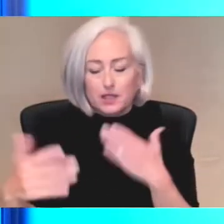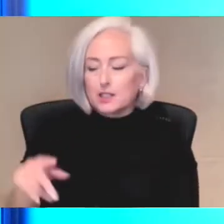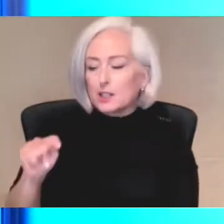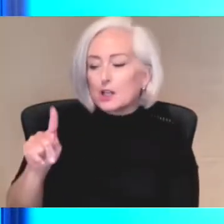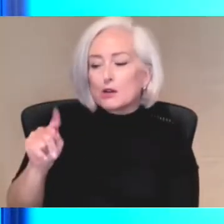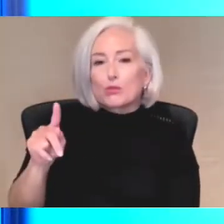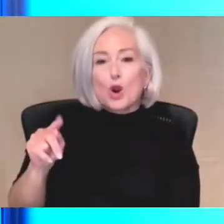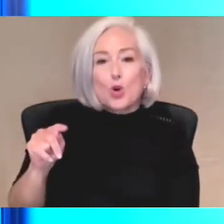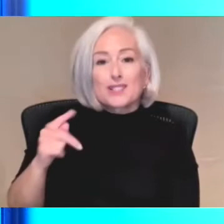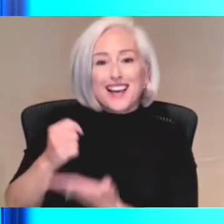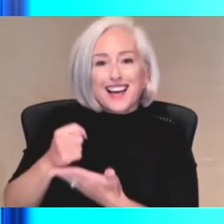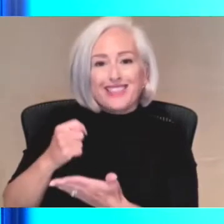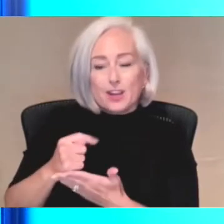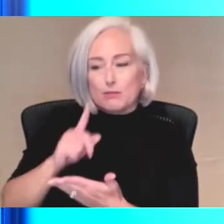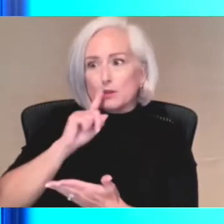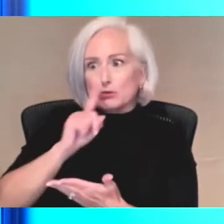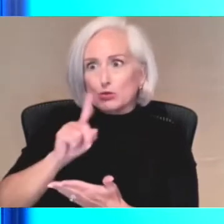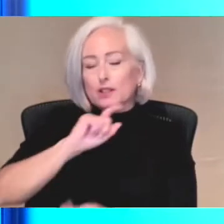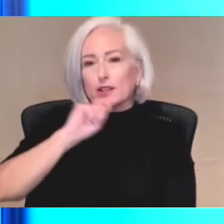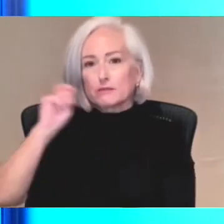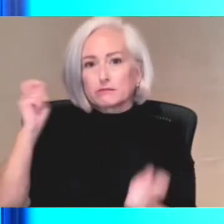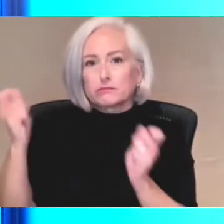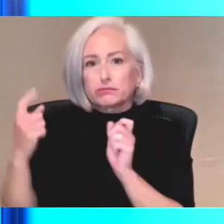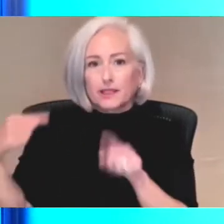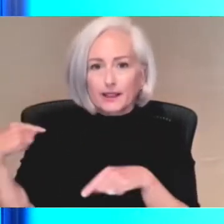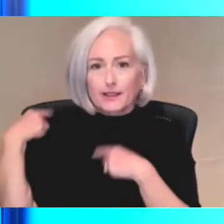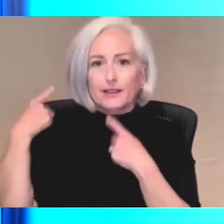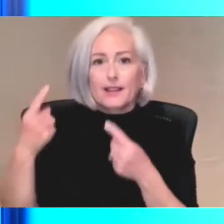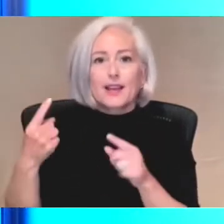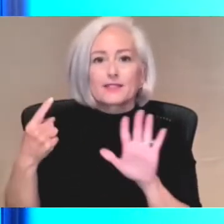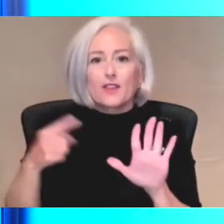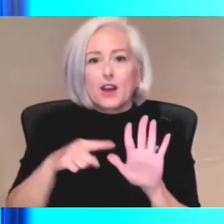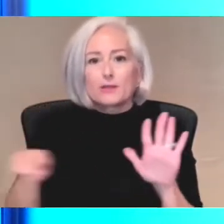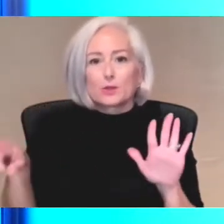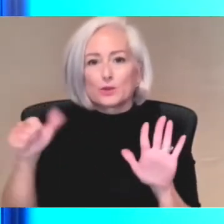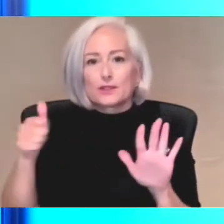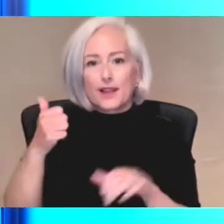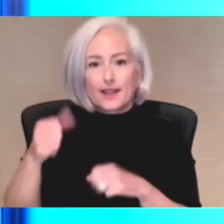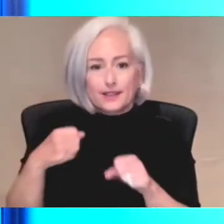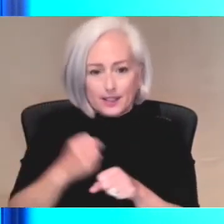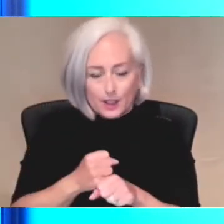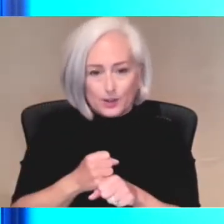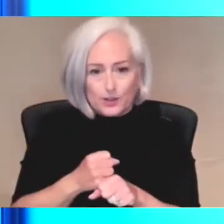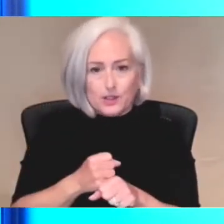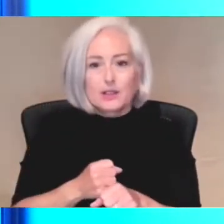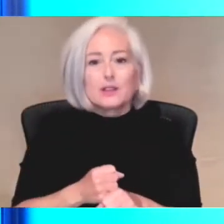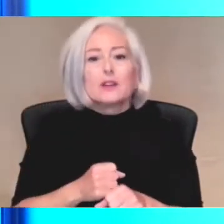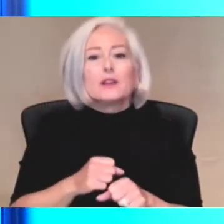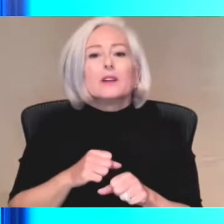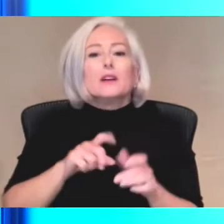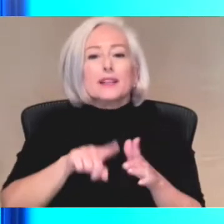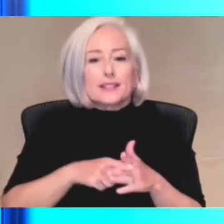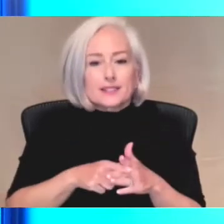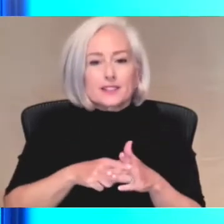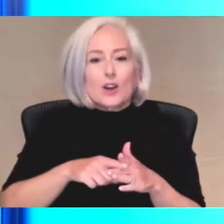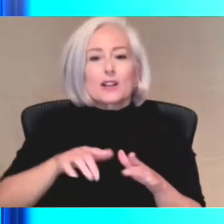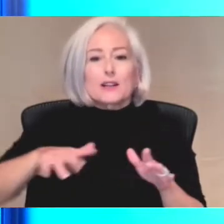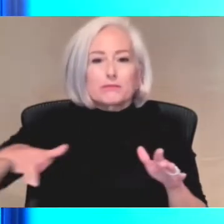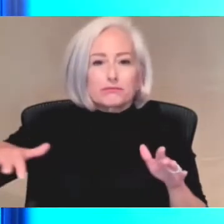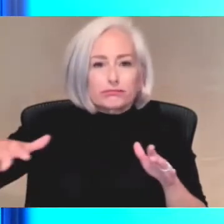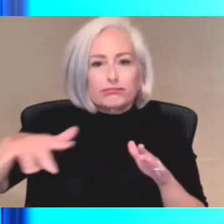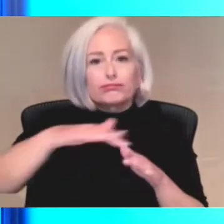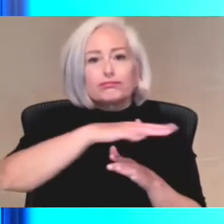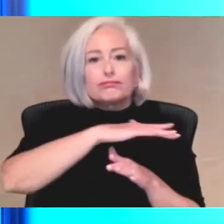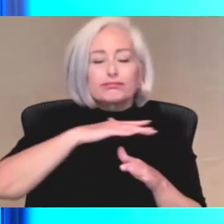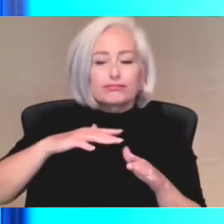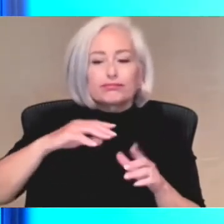years and more. And so we started with passively scattered and then uniform scanning. Now we're at pencil beam scanning.